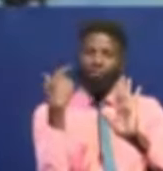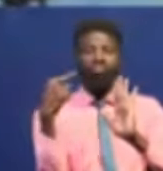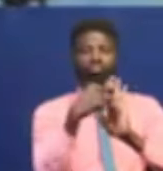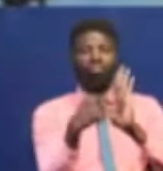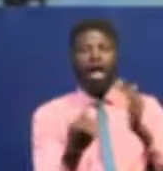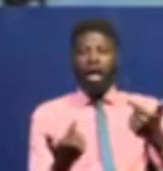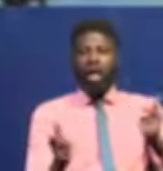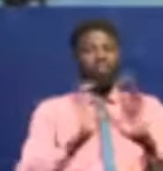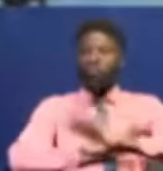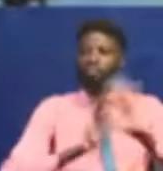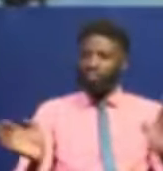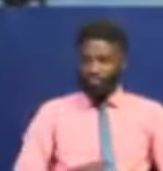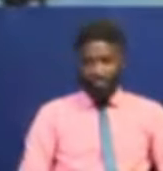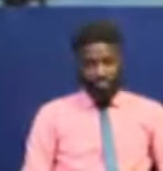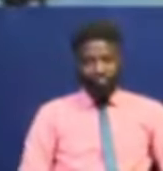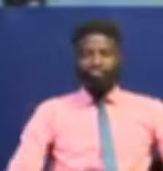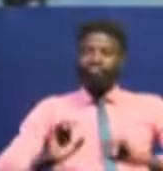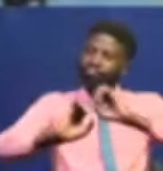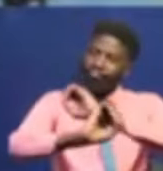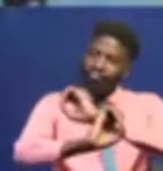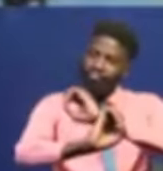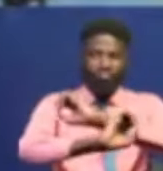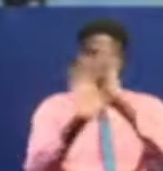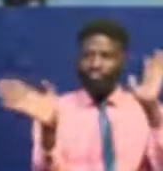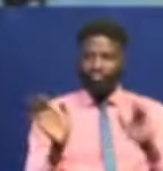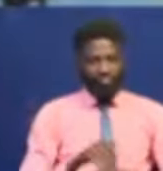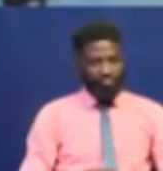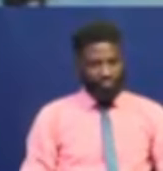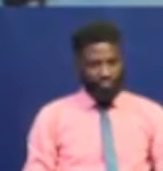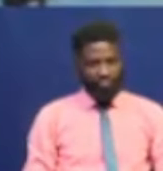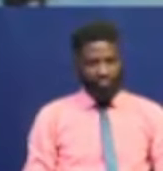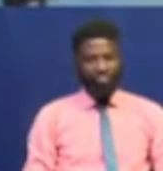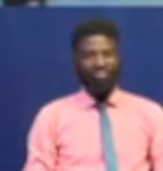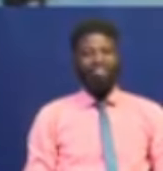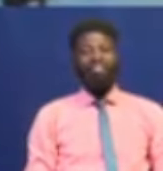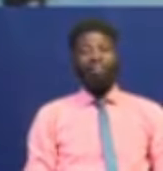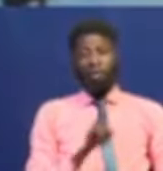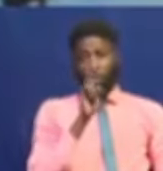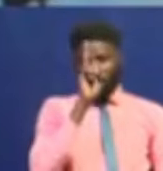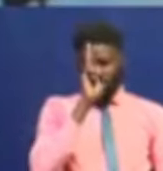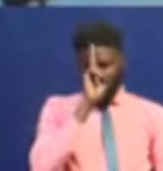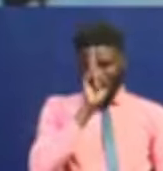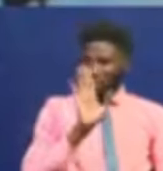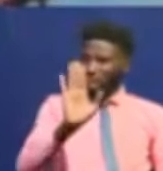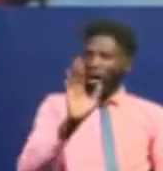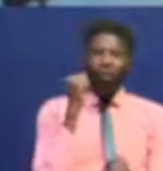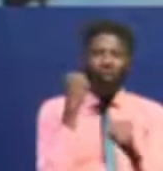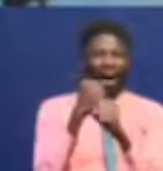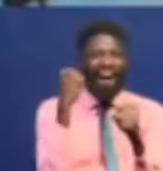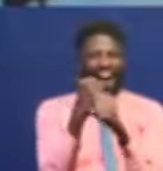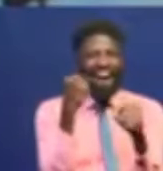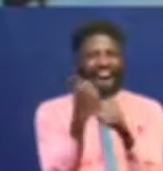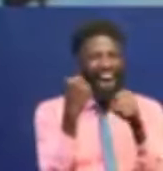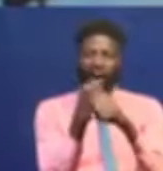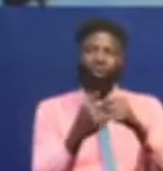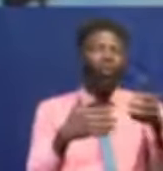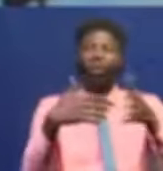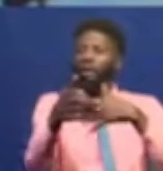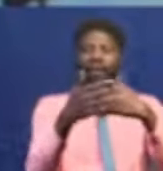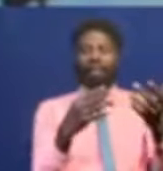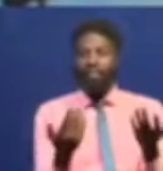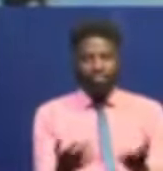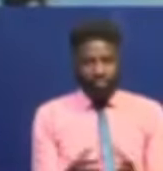do. And it is very clear that any operation of the police outside the parameters of the